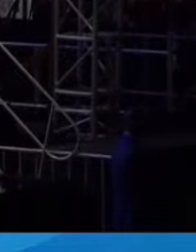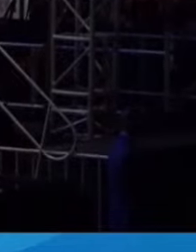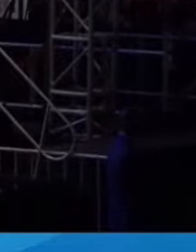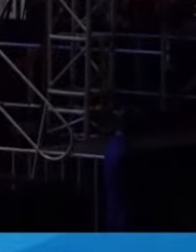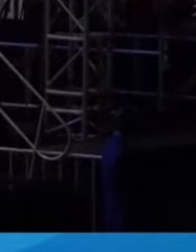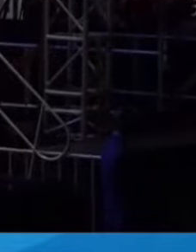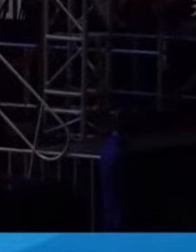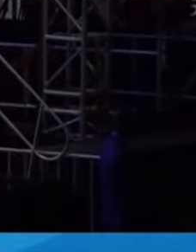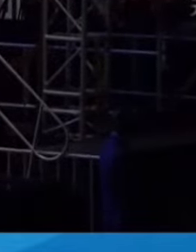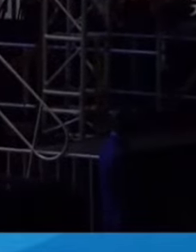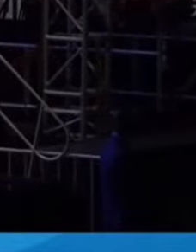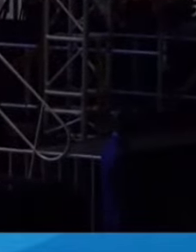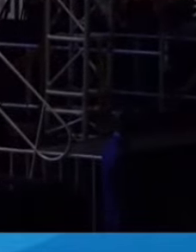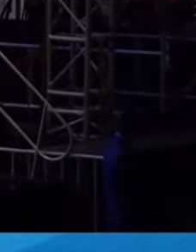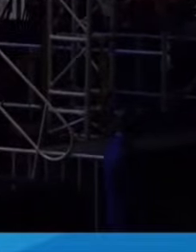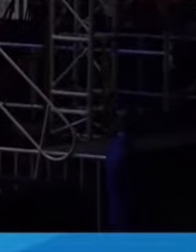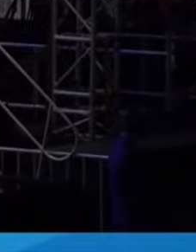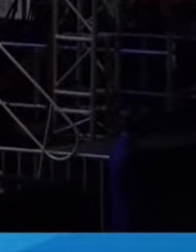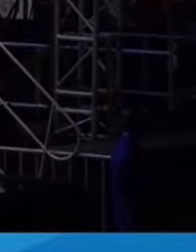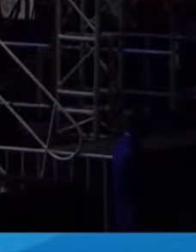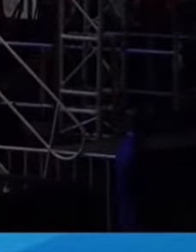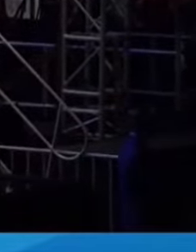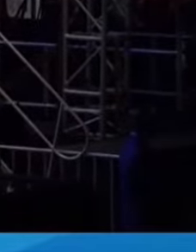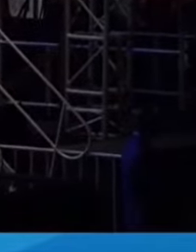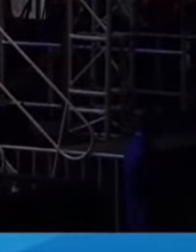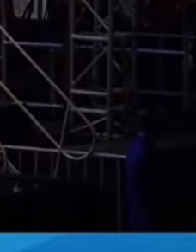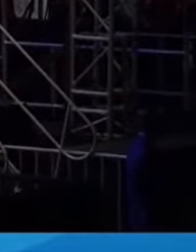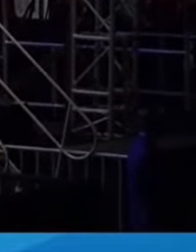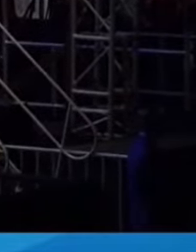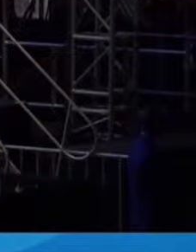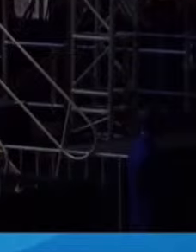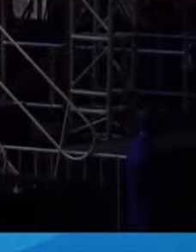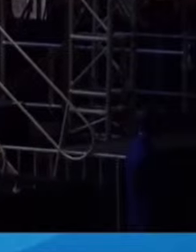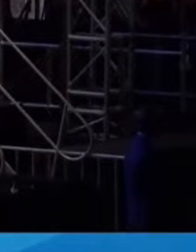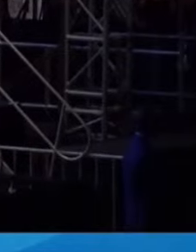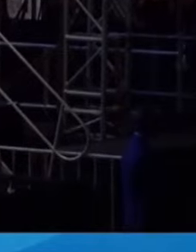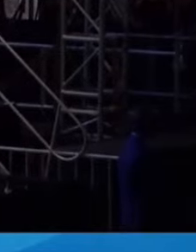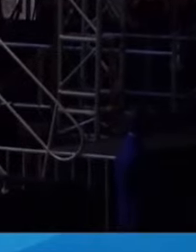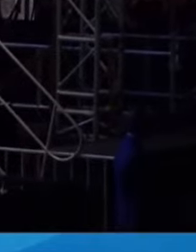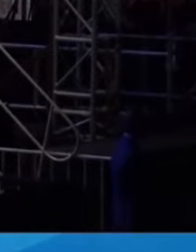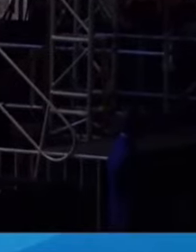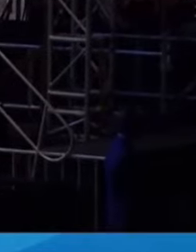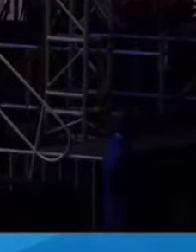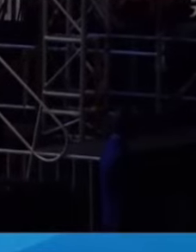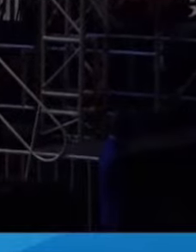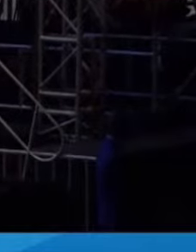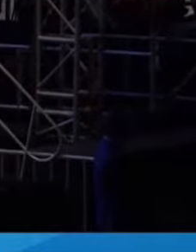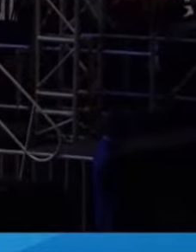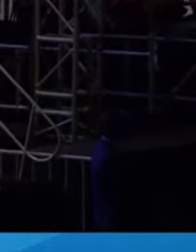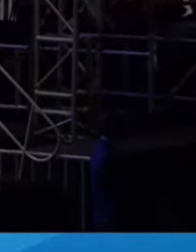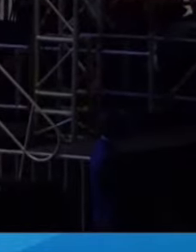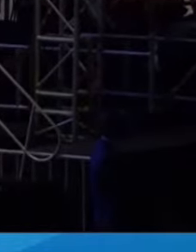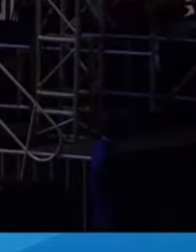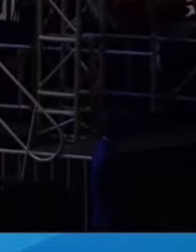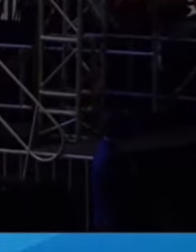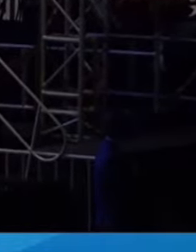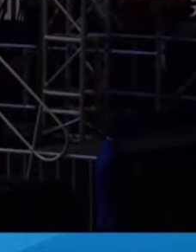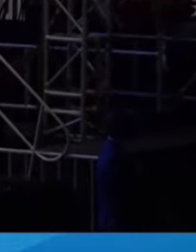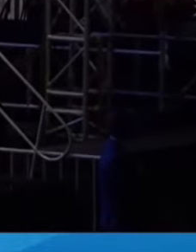dead can't Mar came to see me in the hospital I was